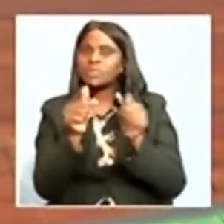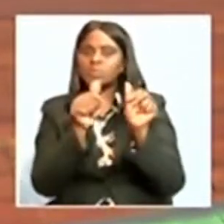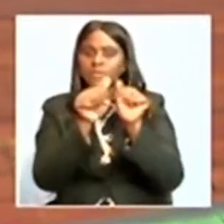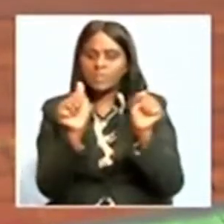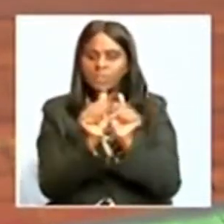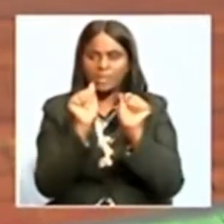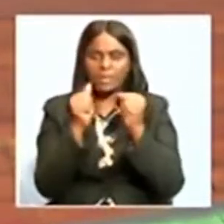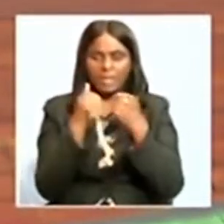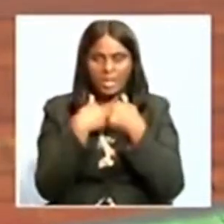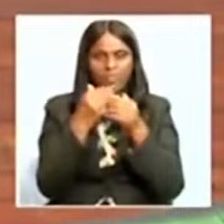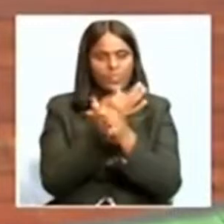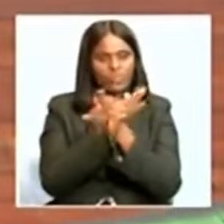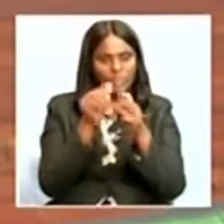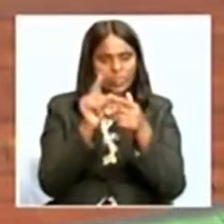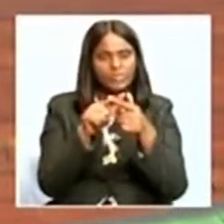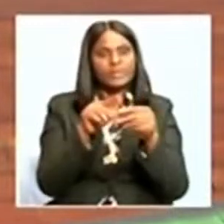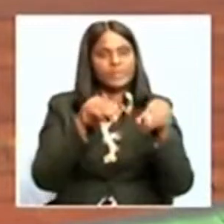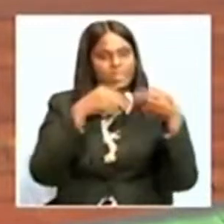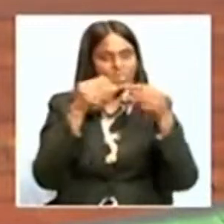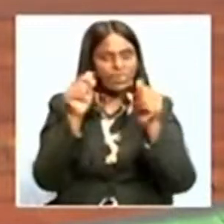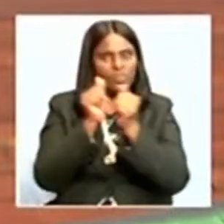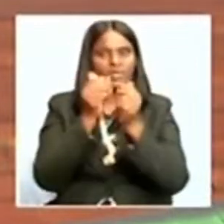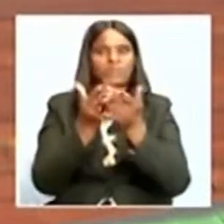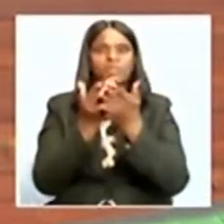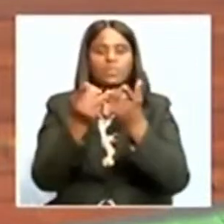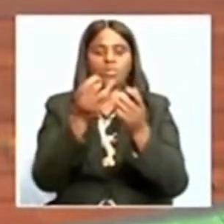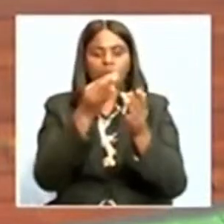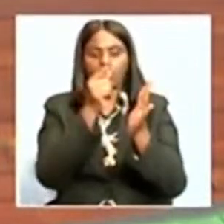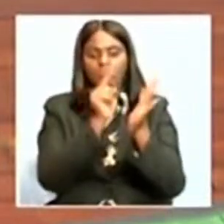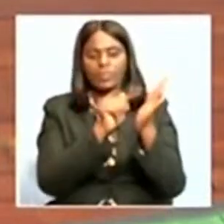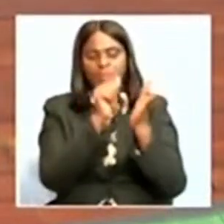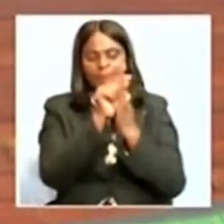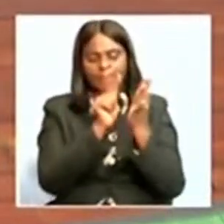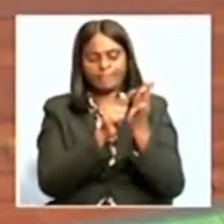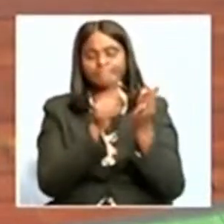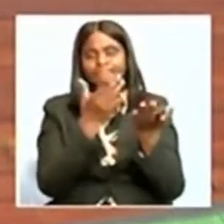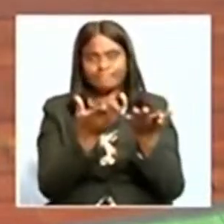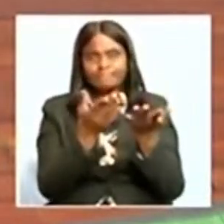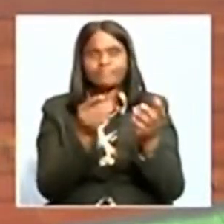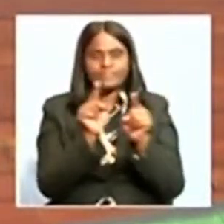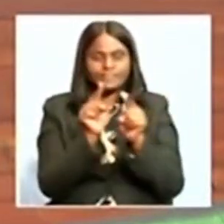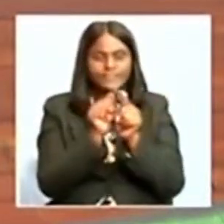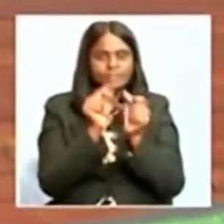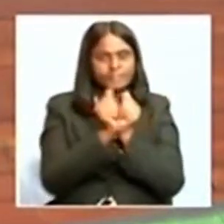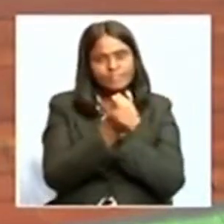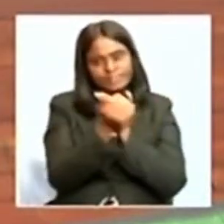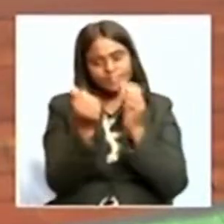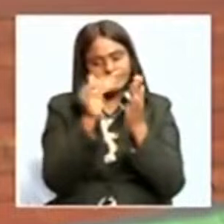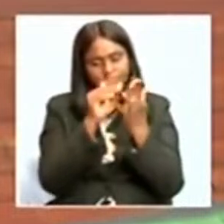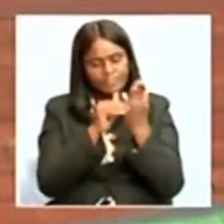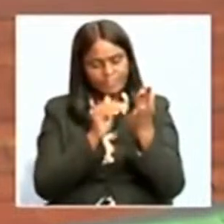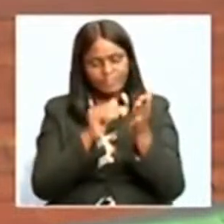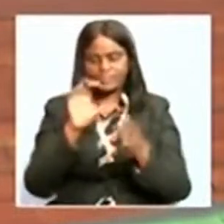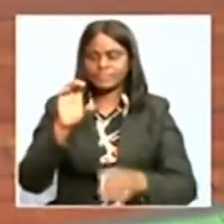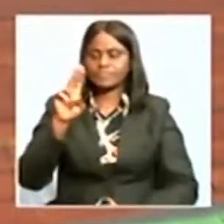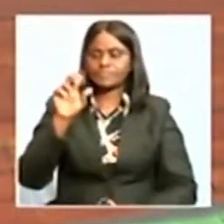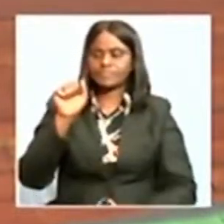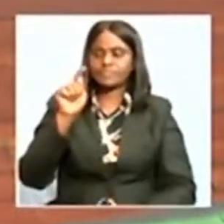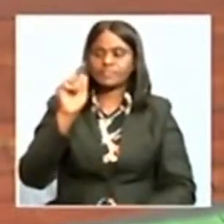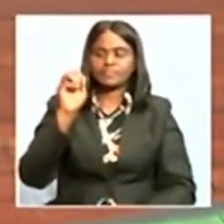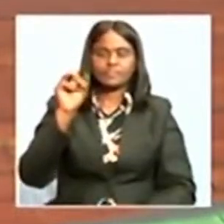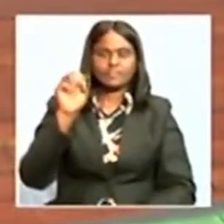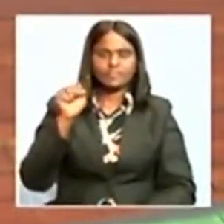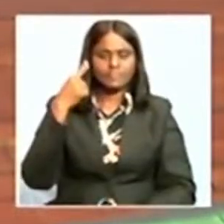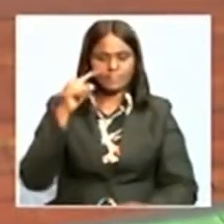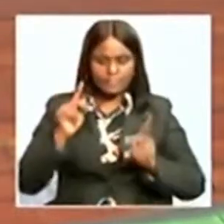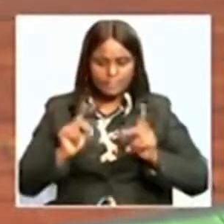may have the discretion to dispense with the presentation of a bill of entry or other prescribed customs documents for a